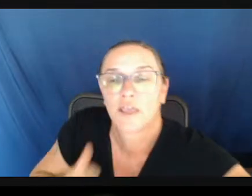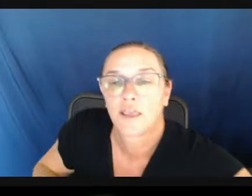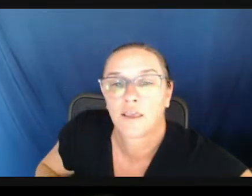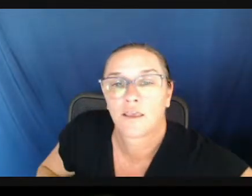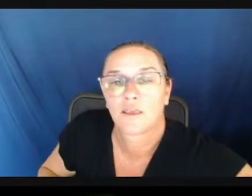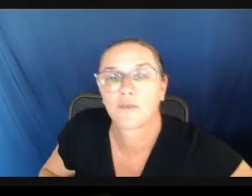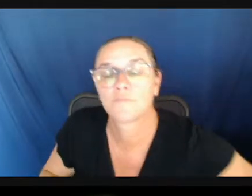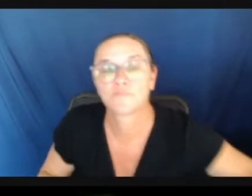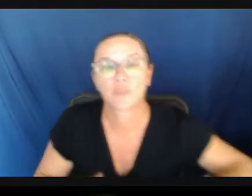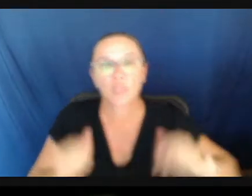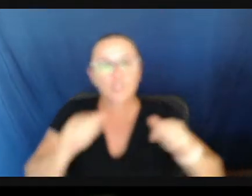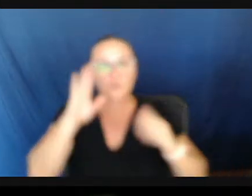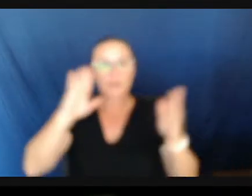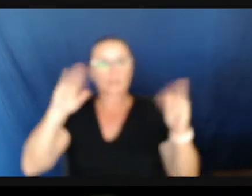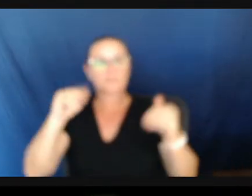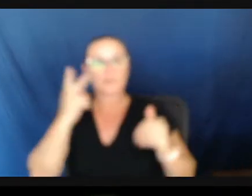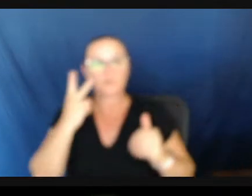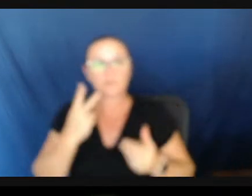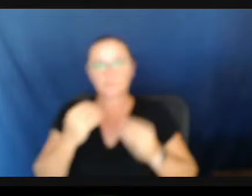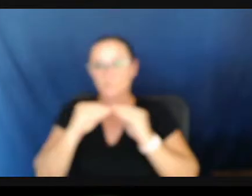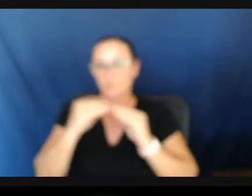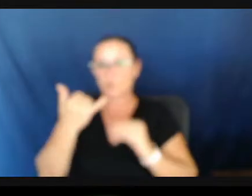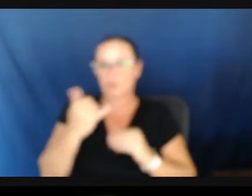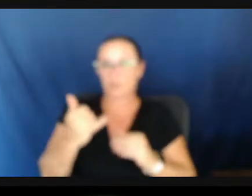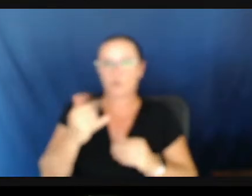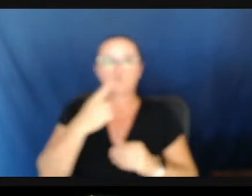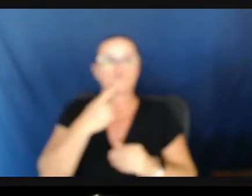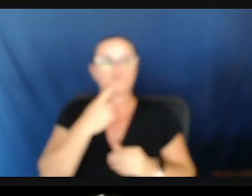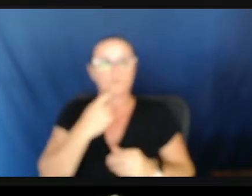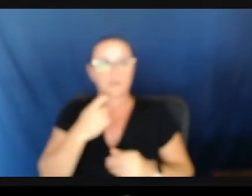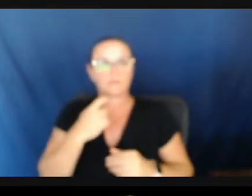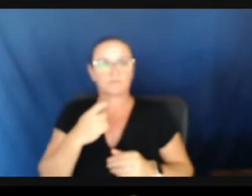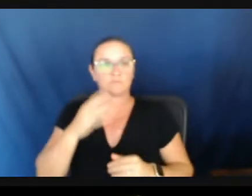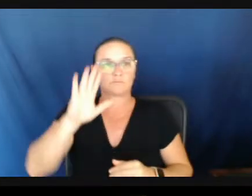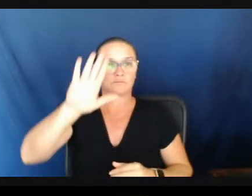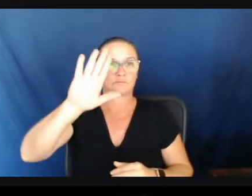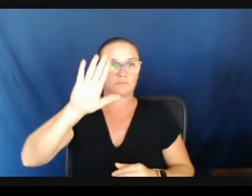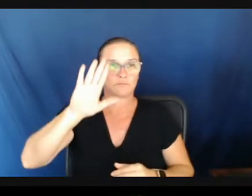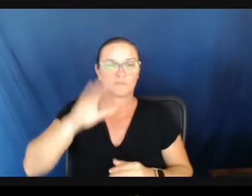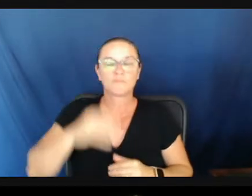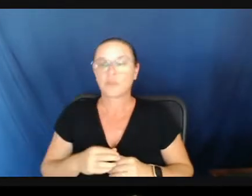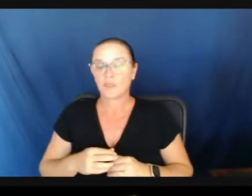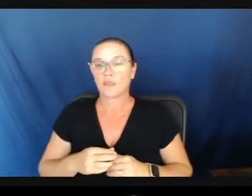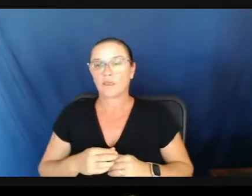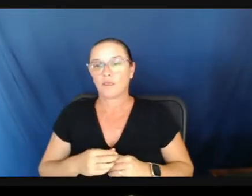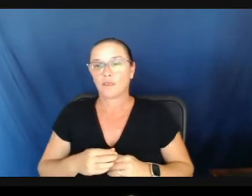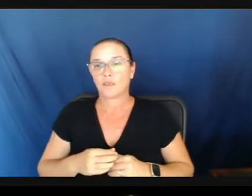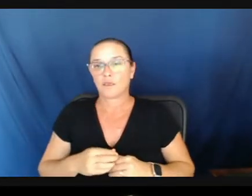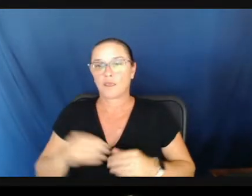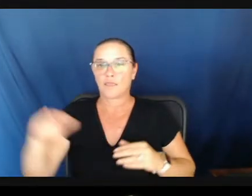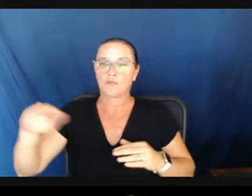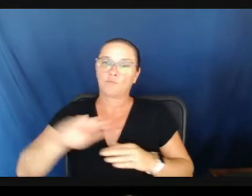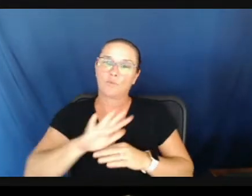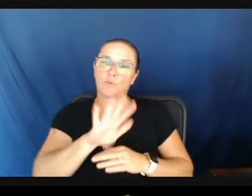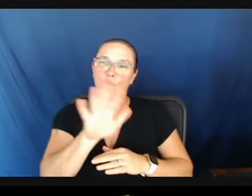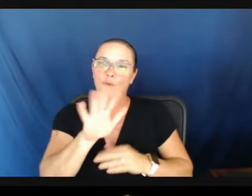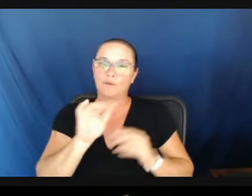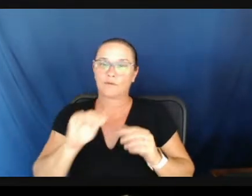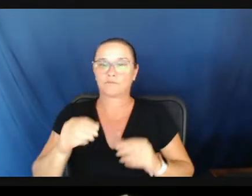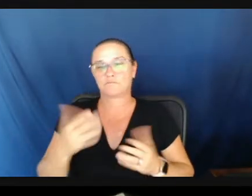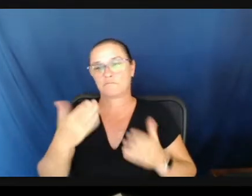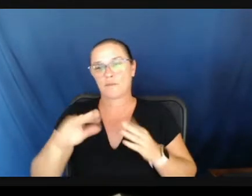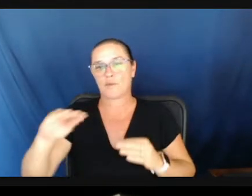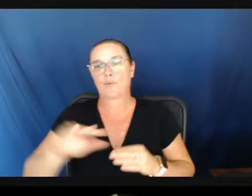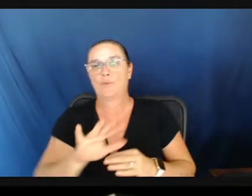see a lot more yellow and red, but following the same patterns in this direction, and probably somewhat onto here as well. Right.